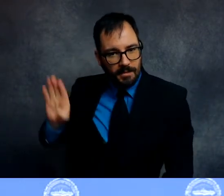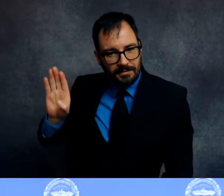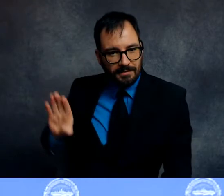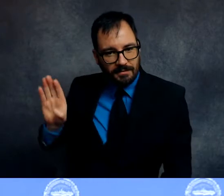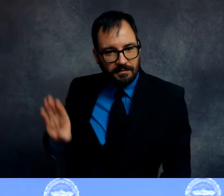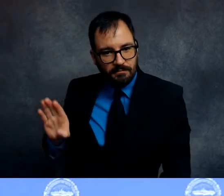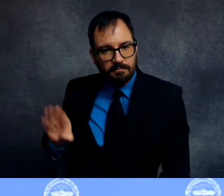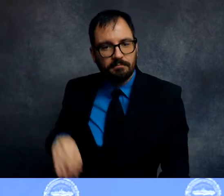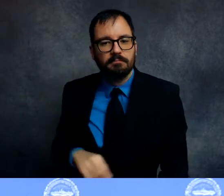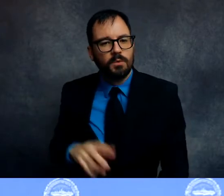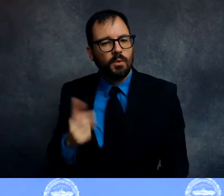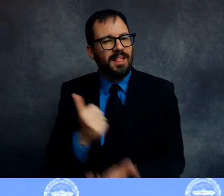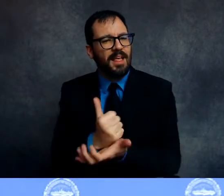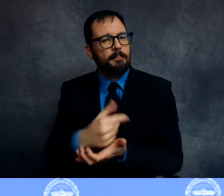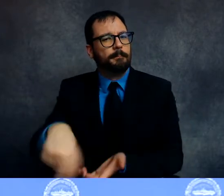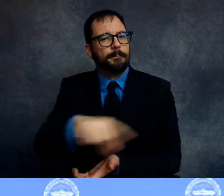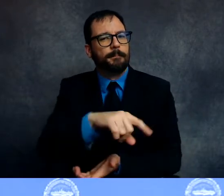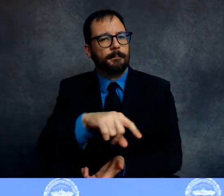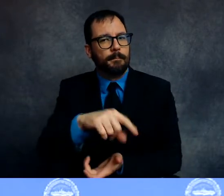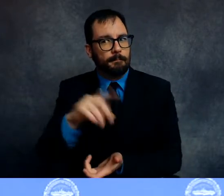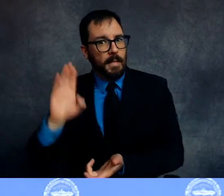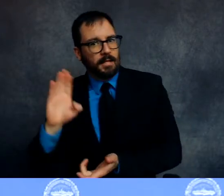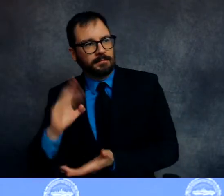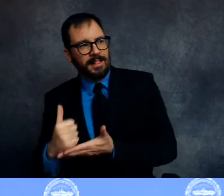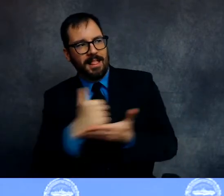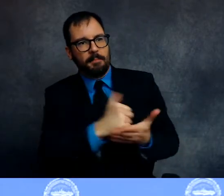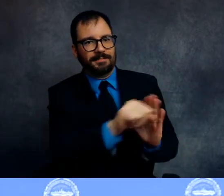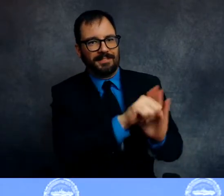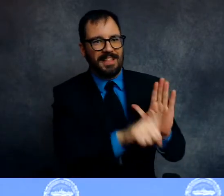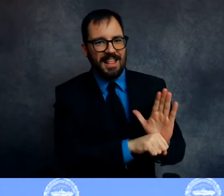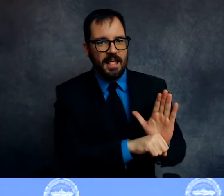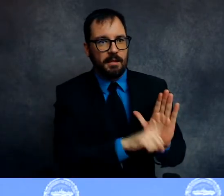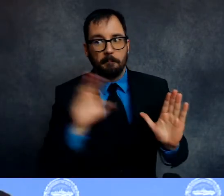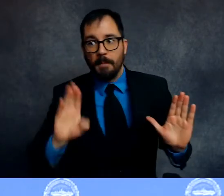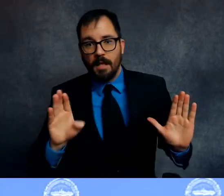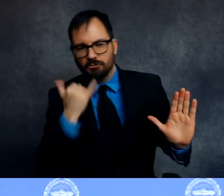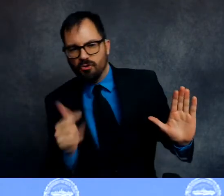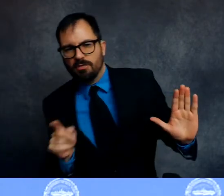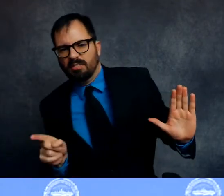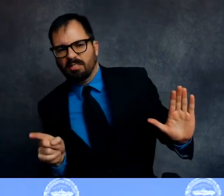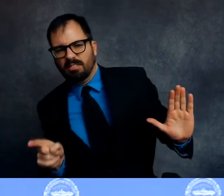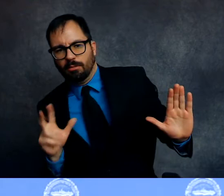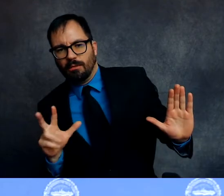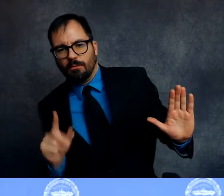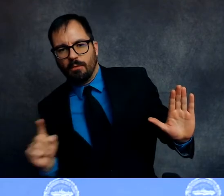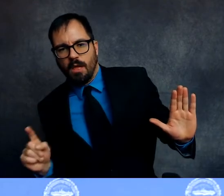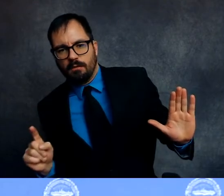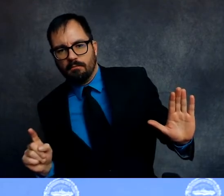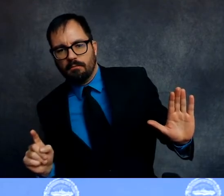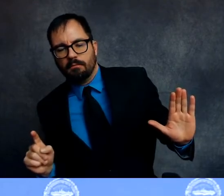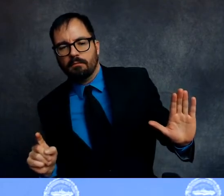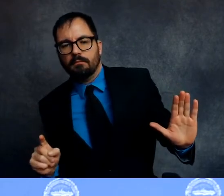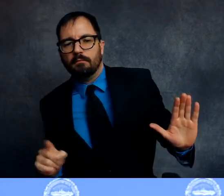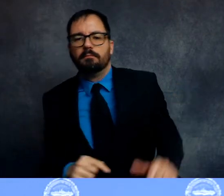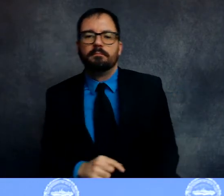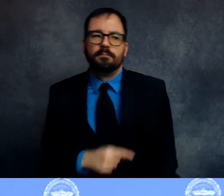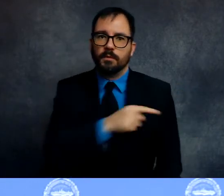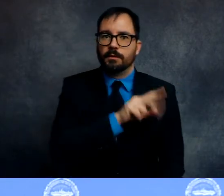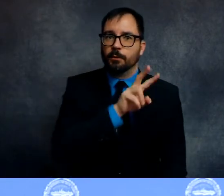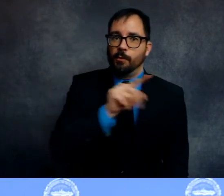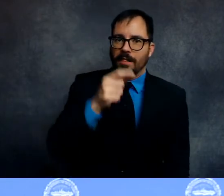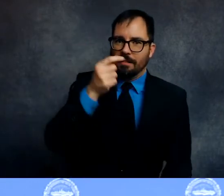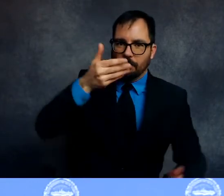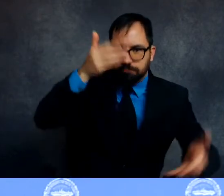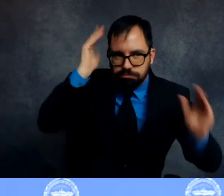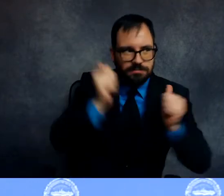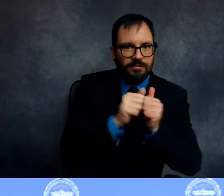or even the city, you can call 211, but our call takers here will help you and help ease the burden a bit from the state. For more information